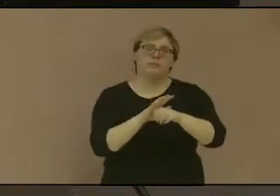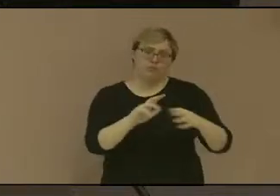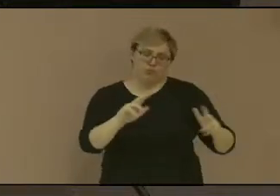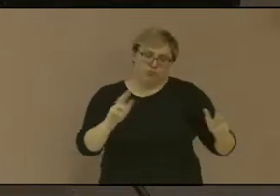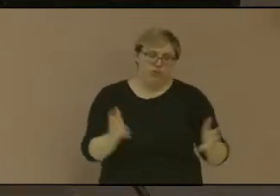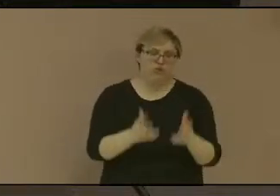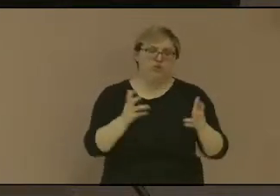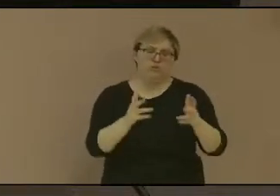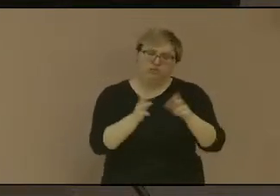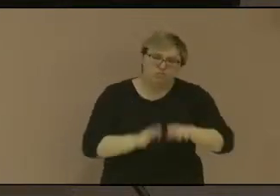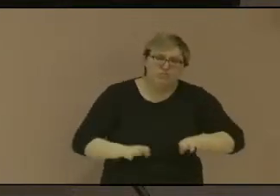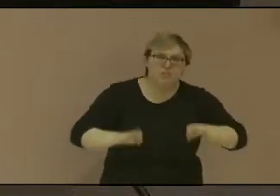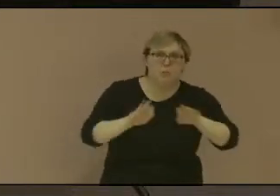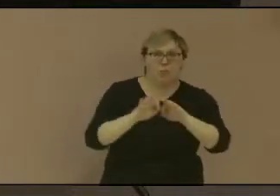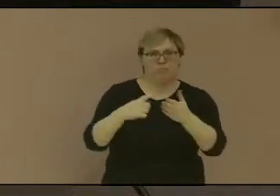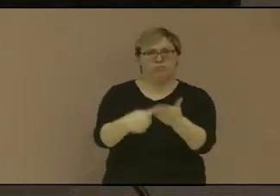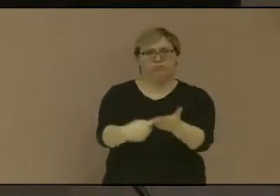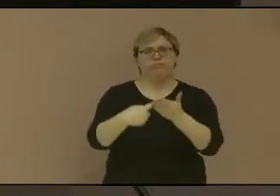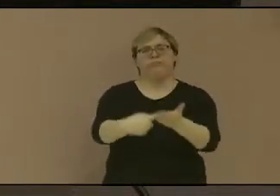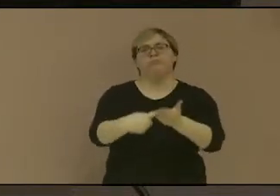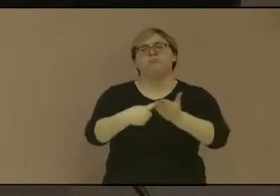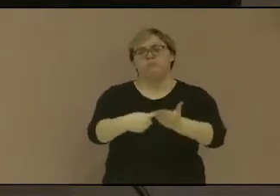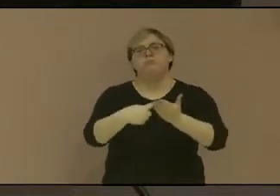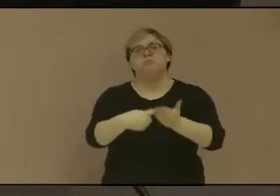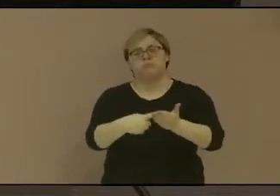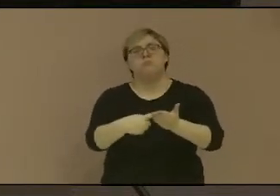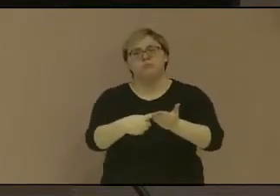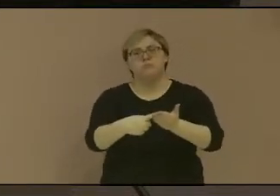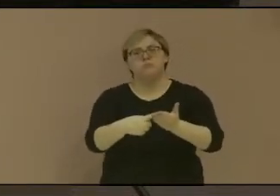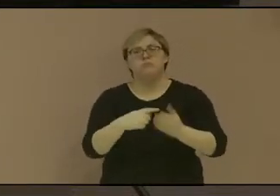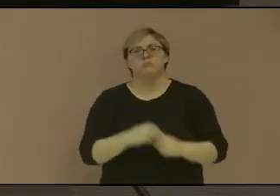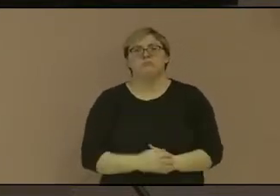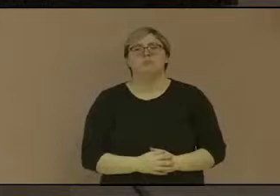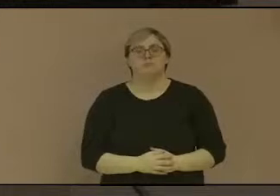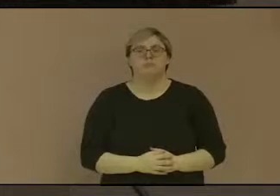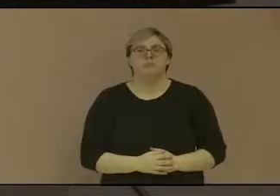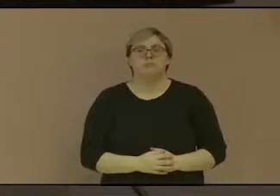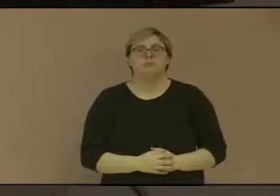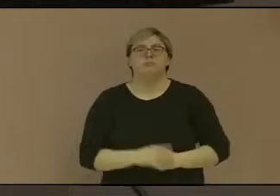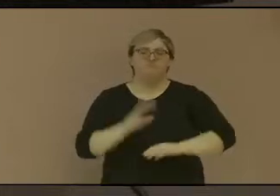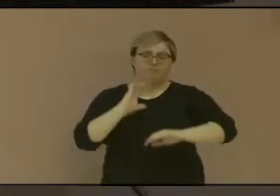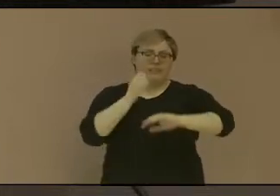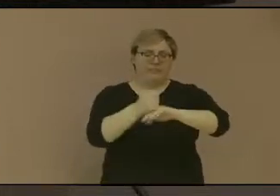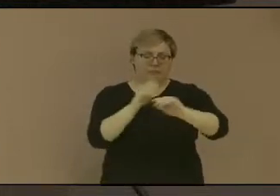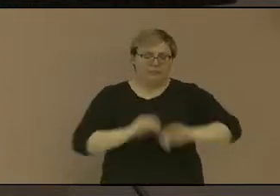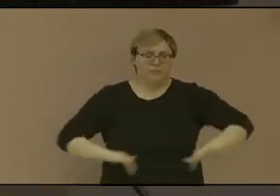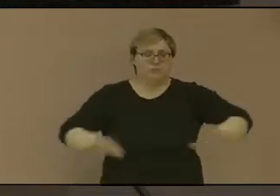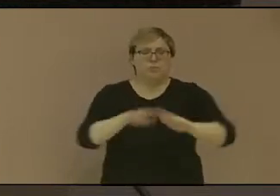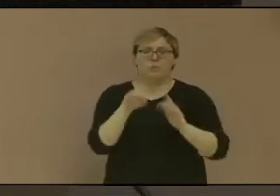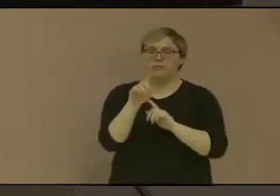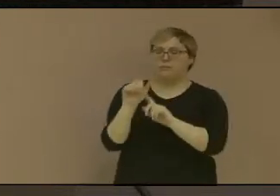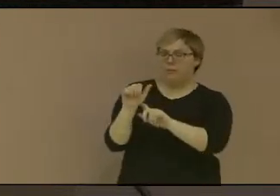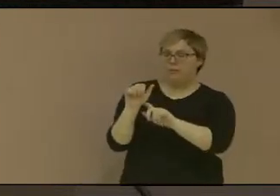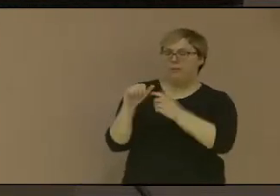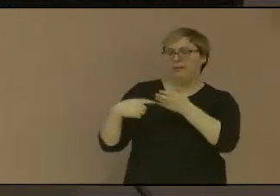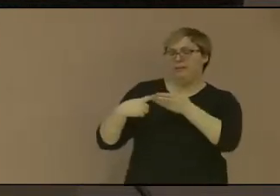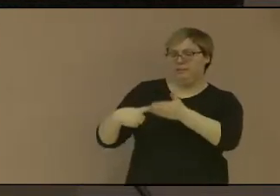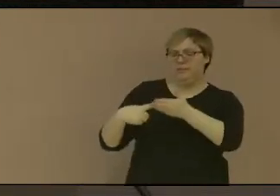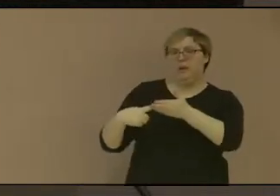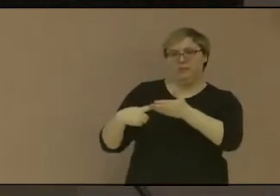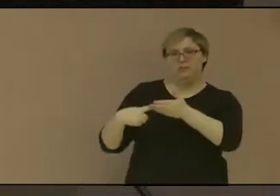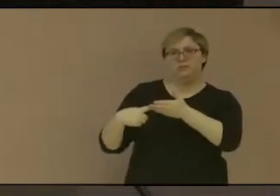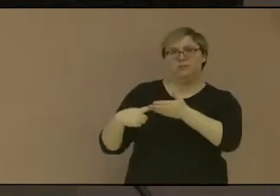conversations has been instrumental in creating a space where disability is not only discussed, but centered, valued,